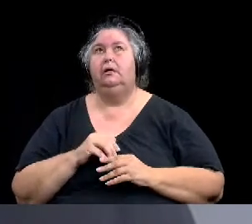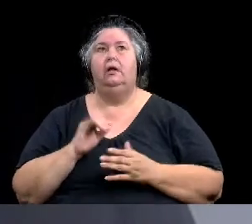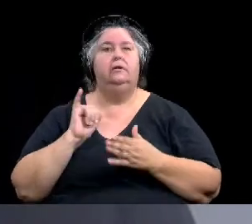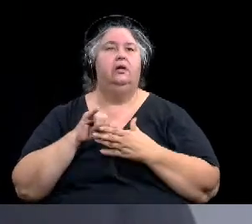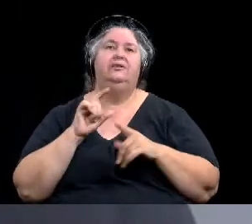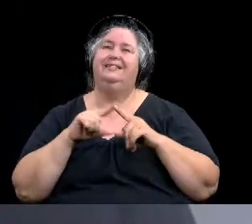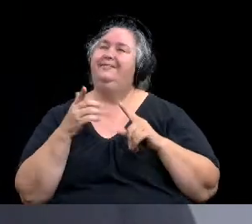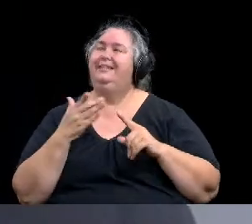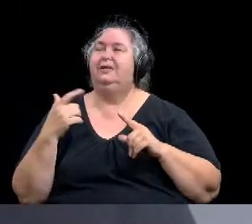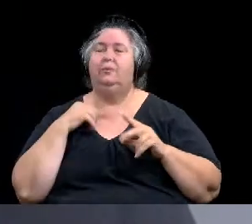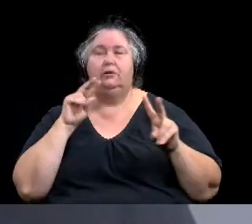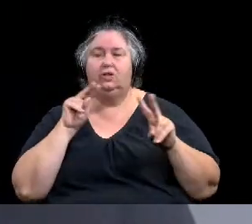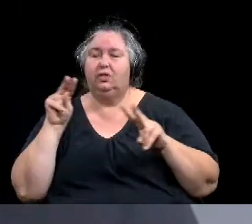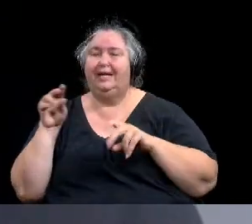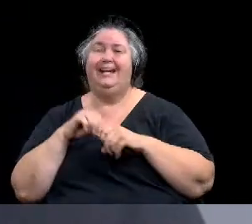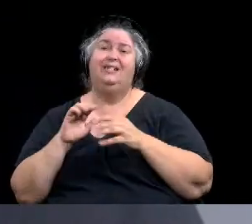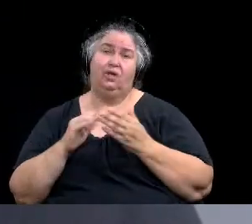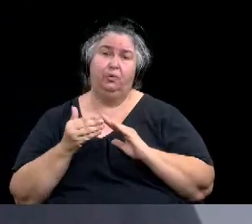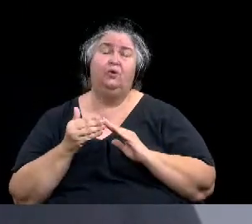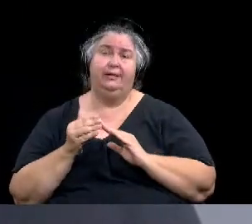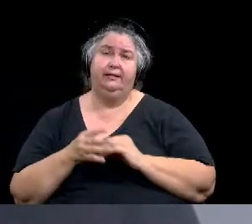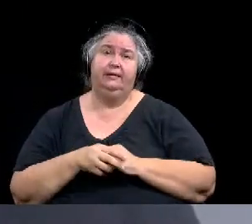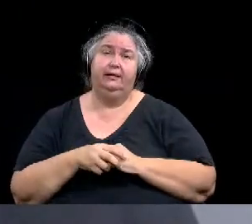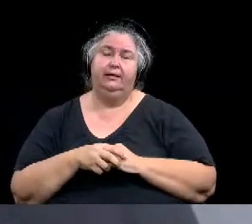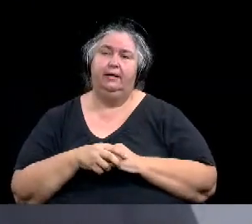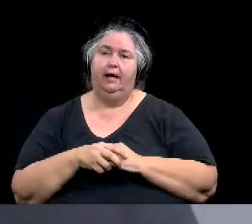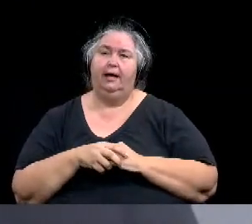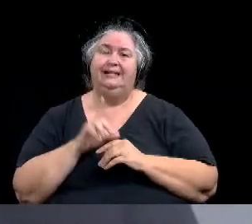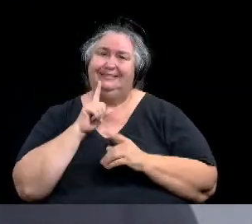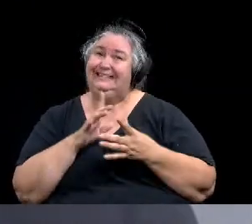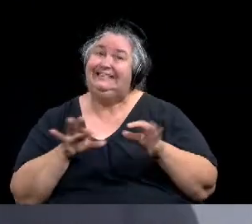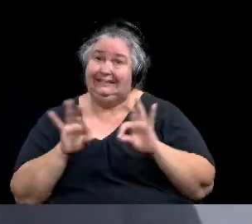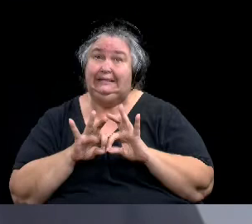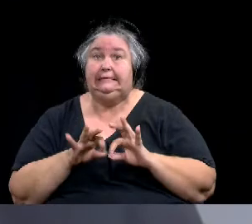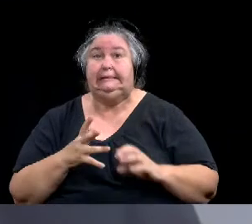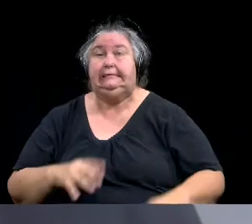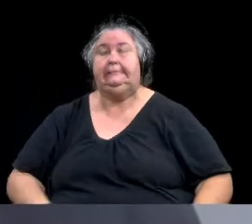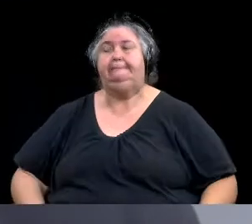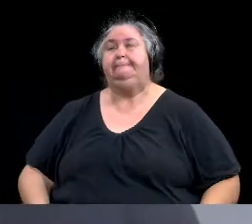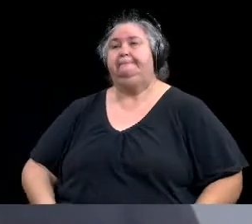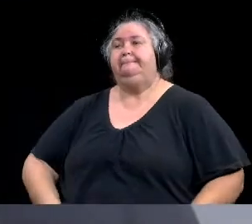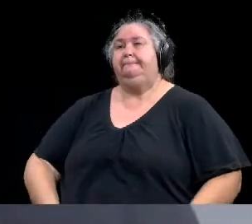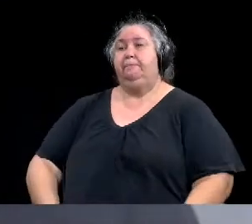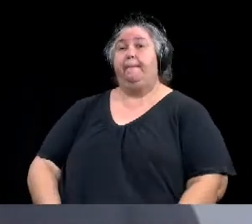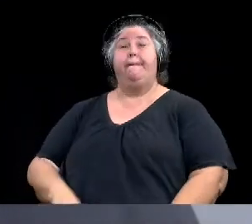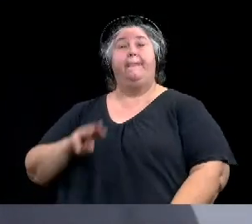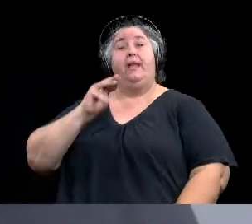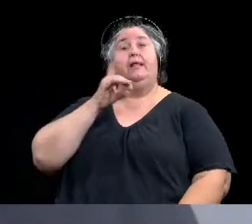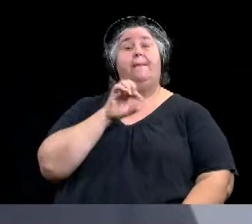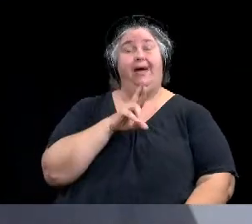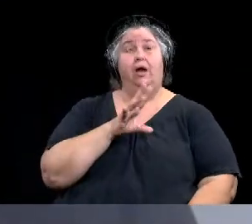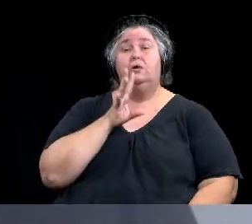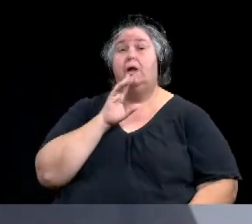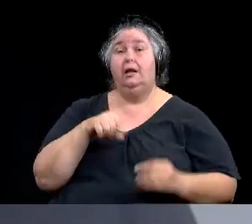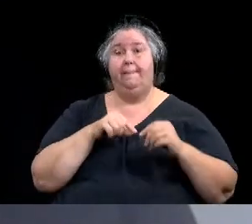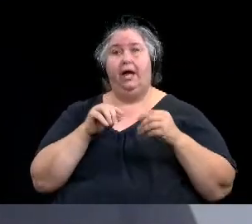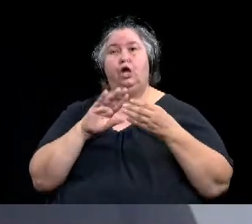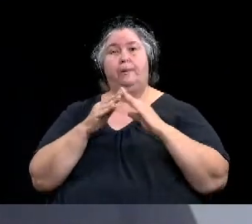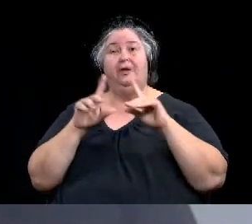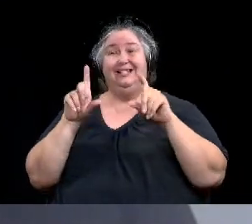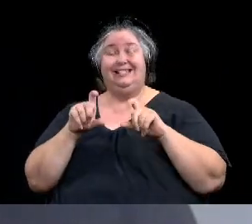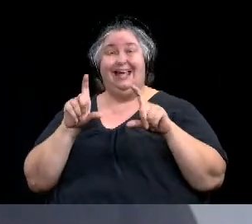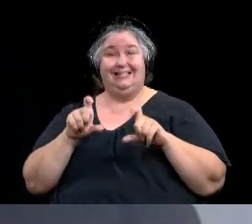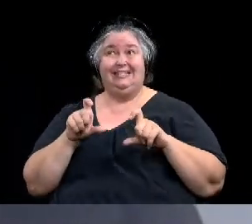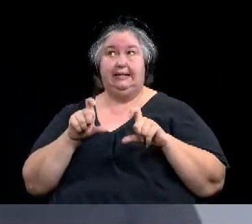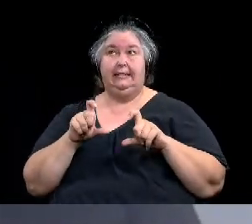we're looking at in the community as well. The mayor will talk about community testing and the big effort